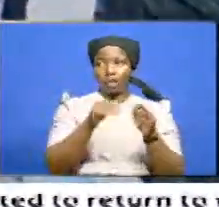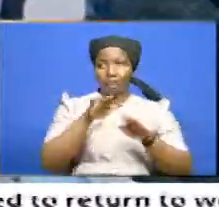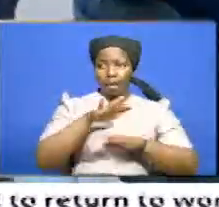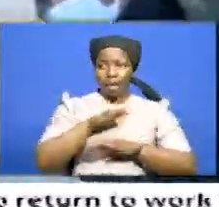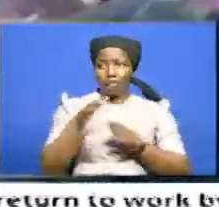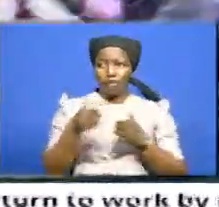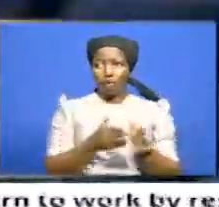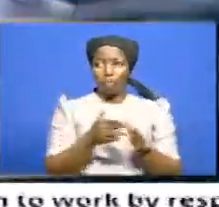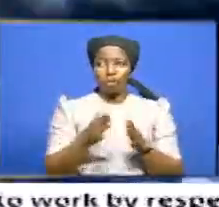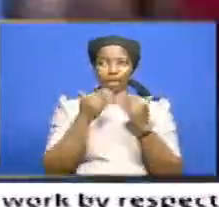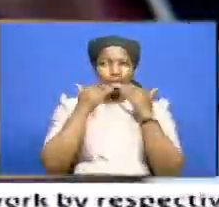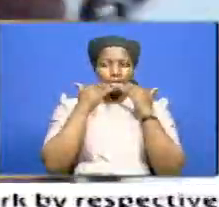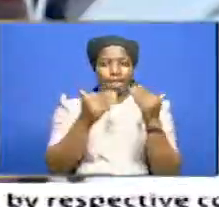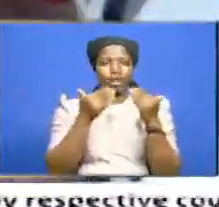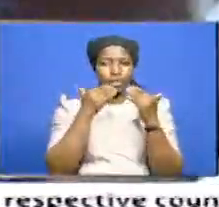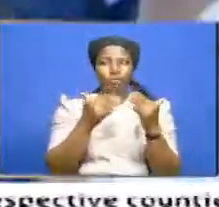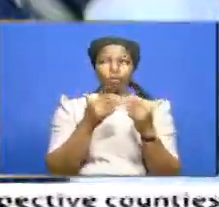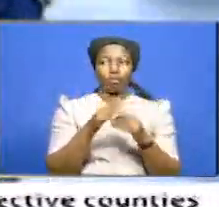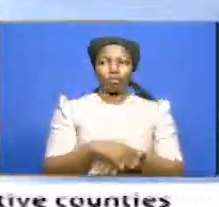hapa. Asante. DJ.